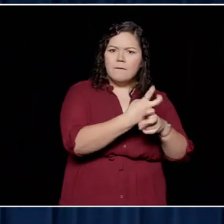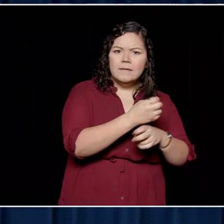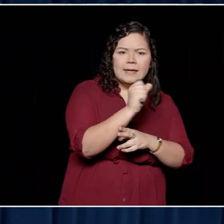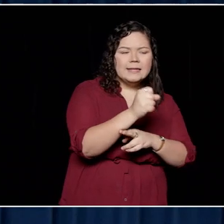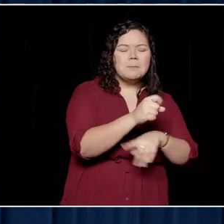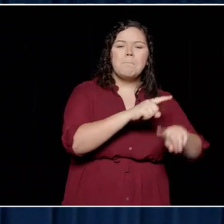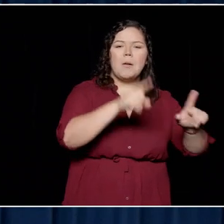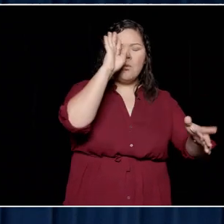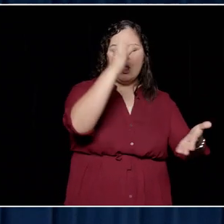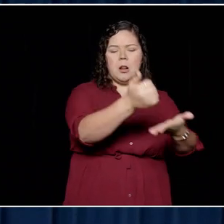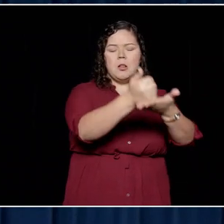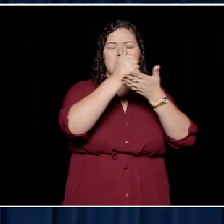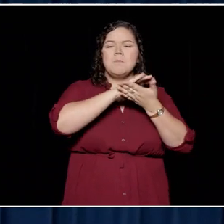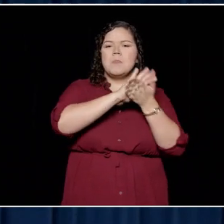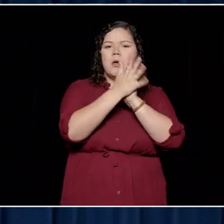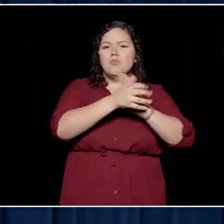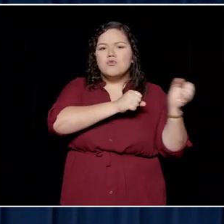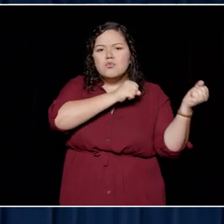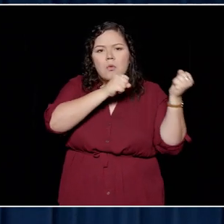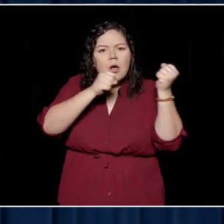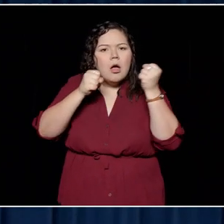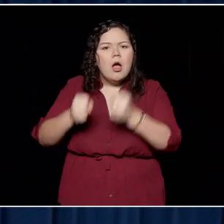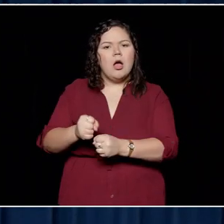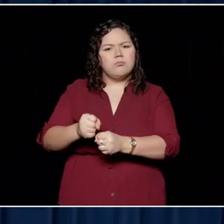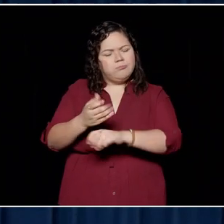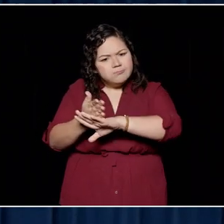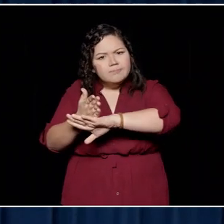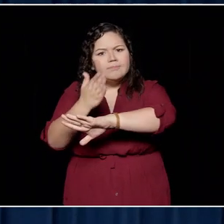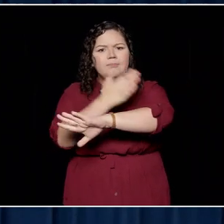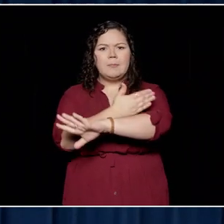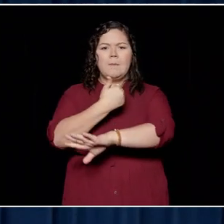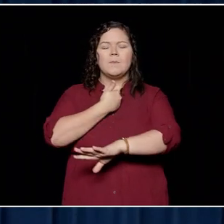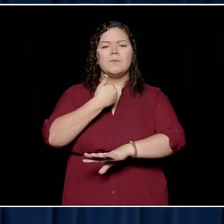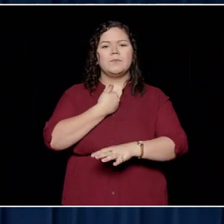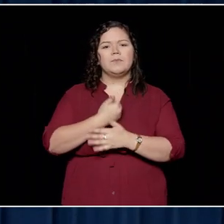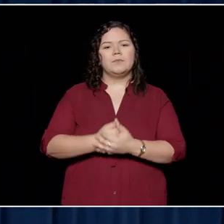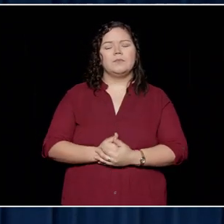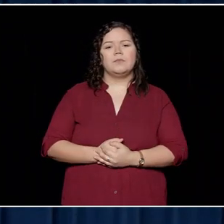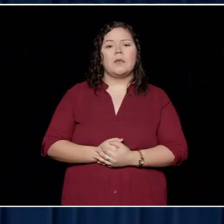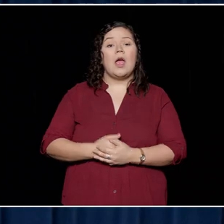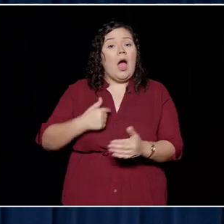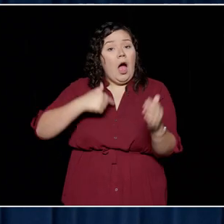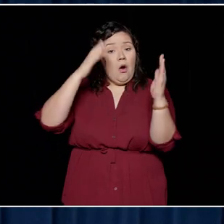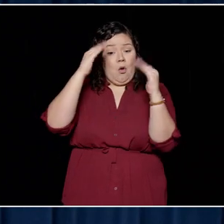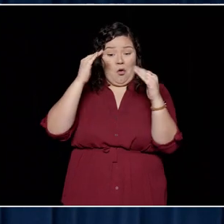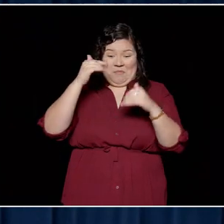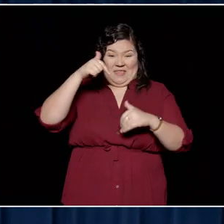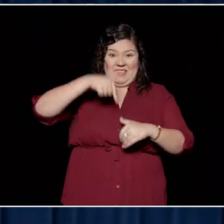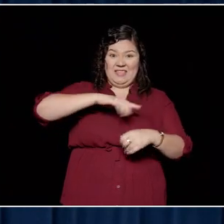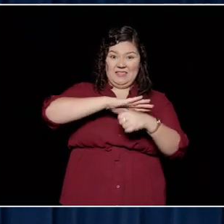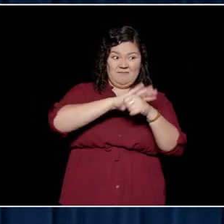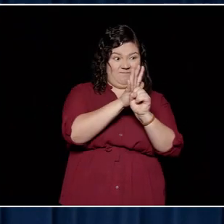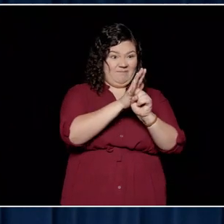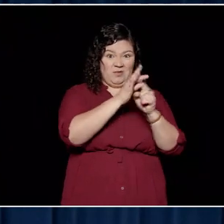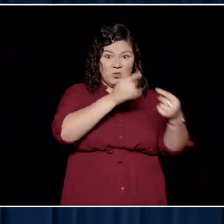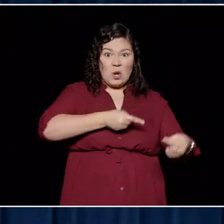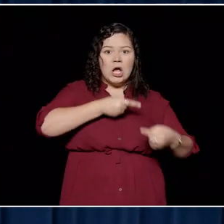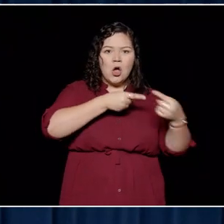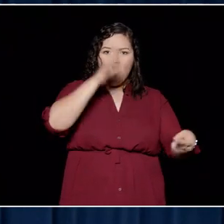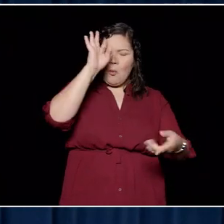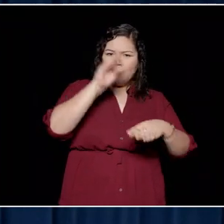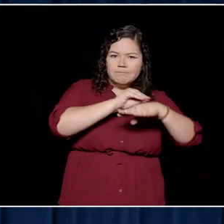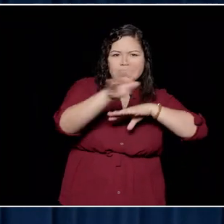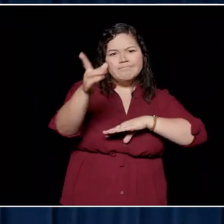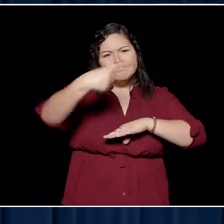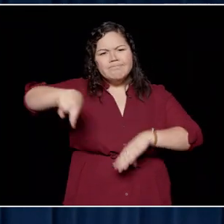person and a better person. My hope for you is that this current struggle will make you